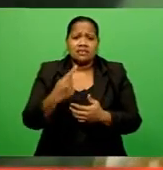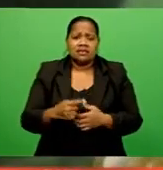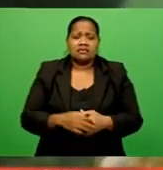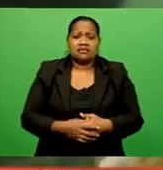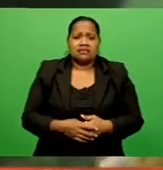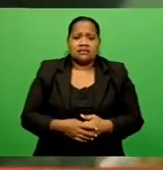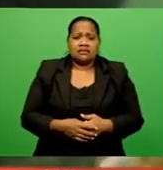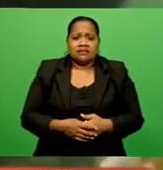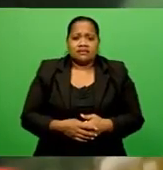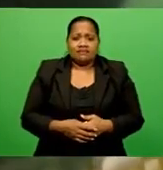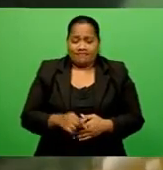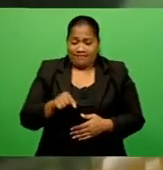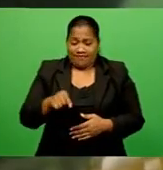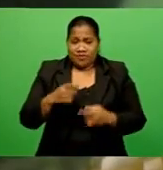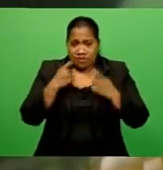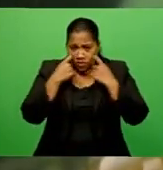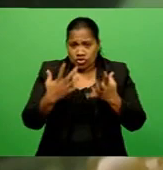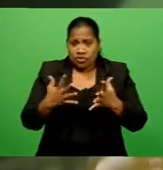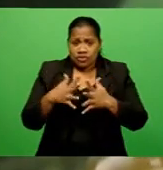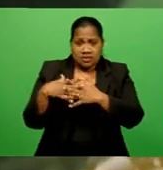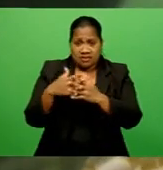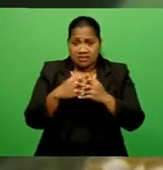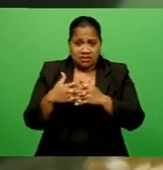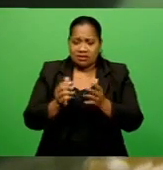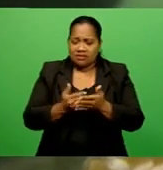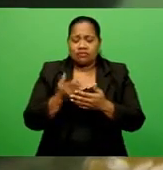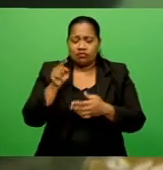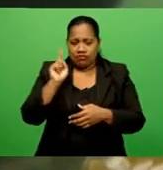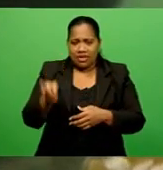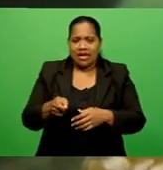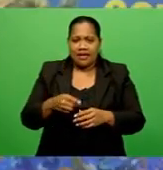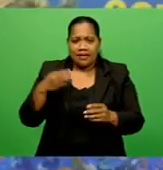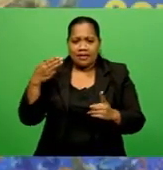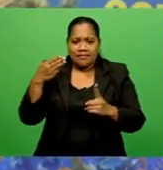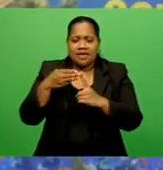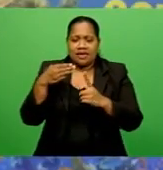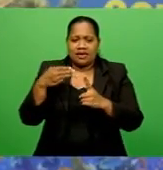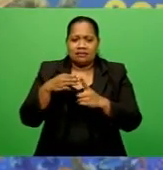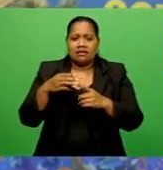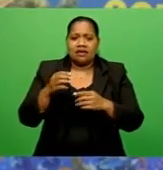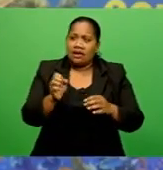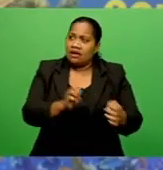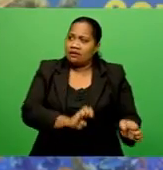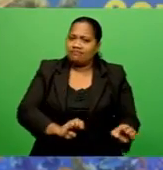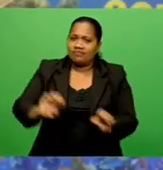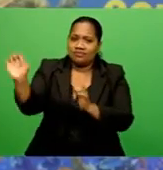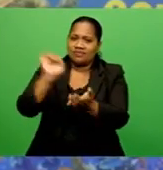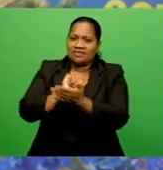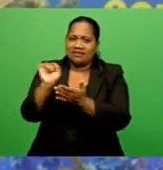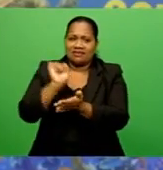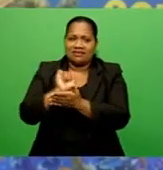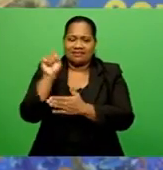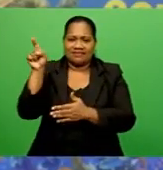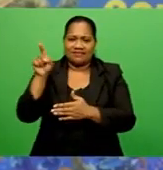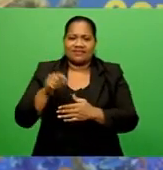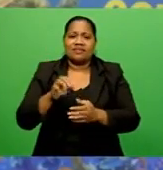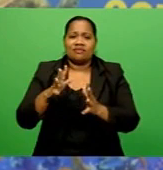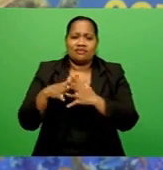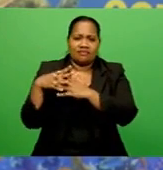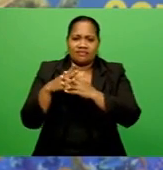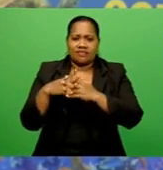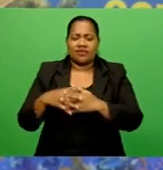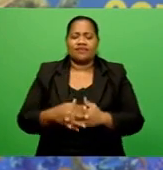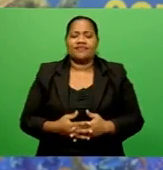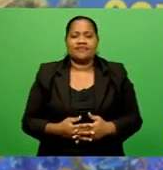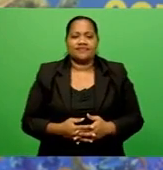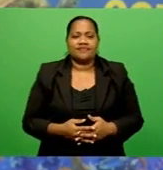that the United States is the major importer of corals. First and foremost, there has to be an environment impact assessment to be done from the site from where they would